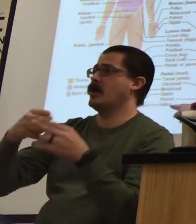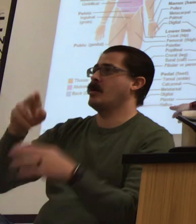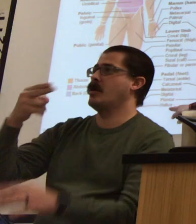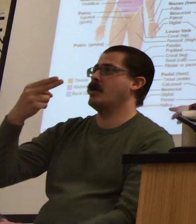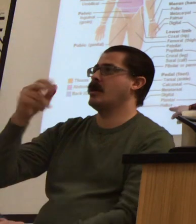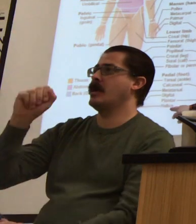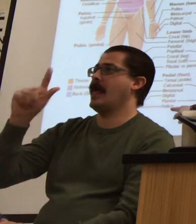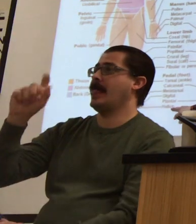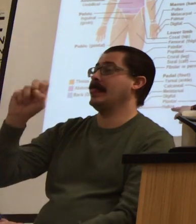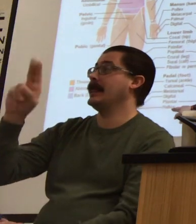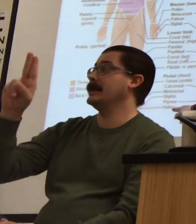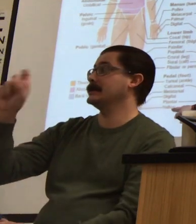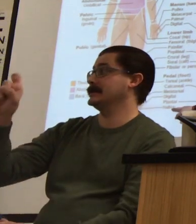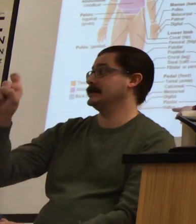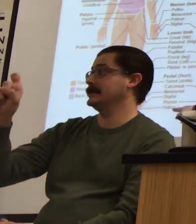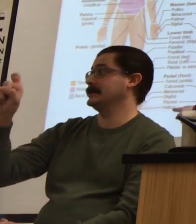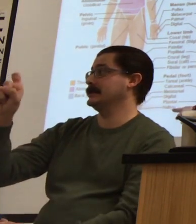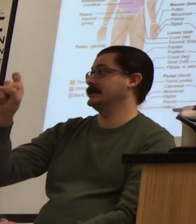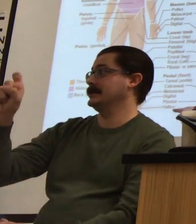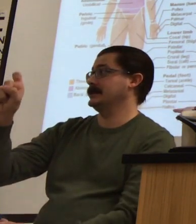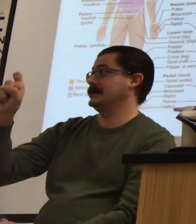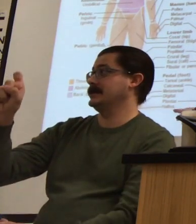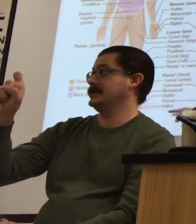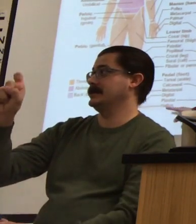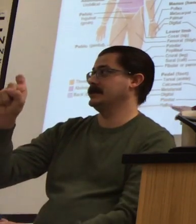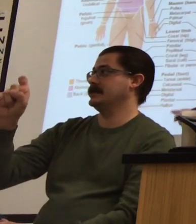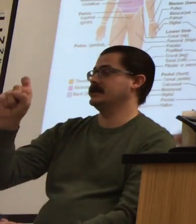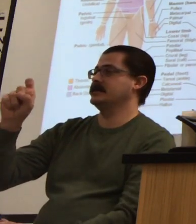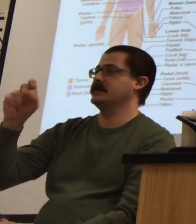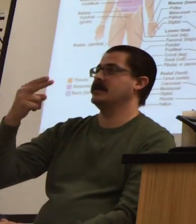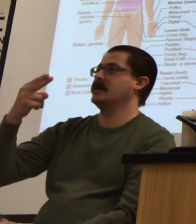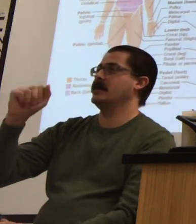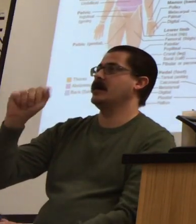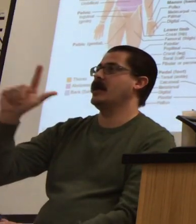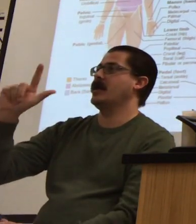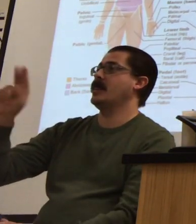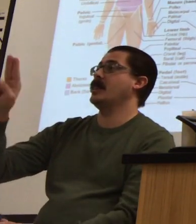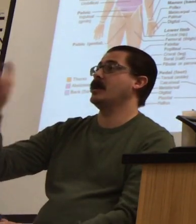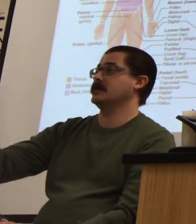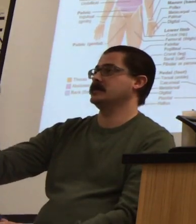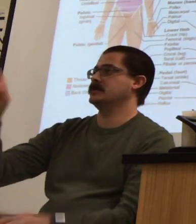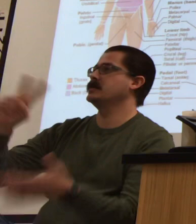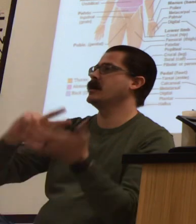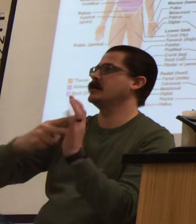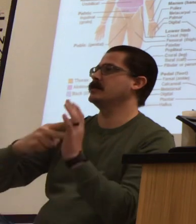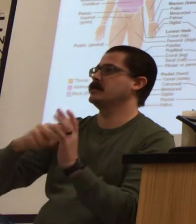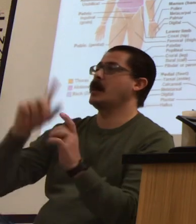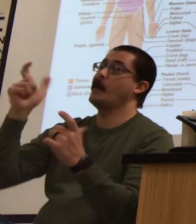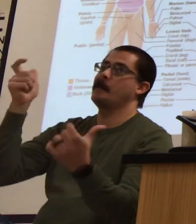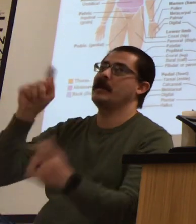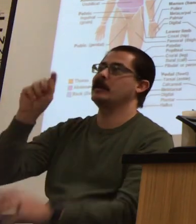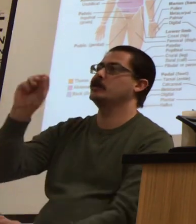hallux in anatomy. Digit 1 in the foot. Hallux is your big toe.